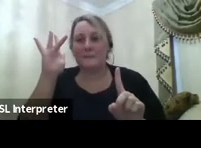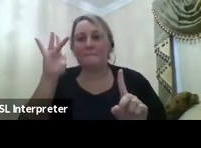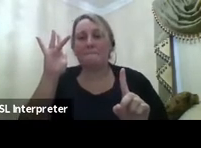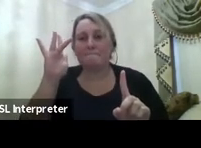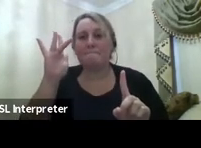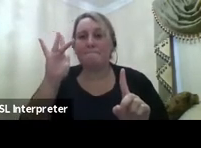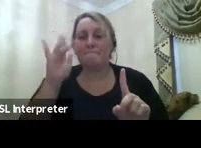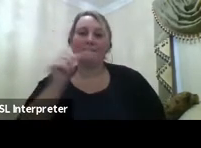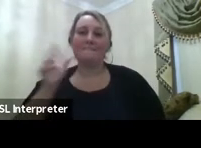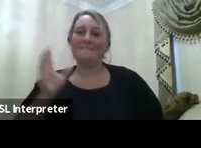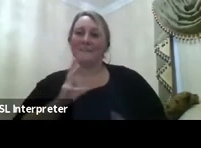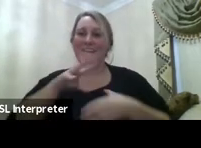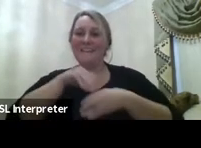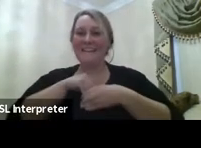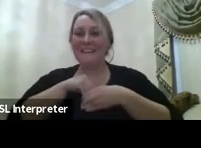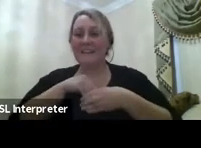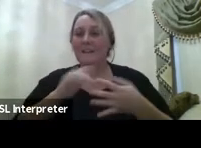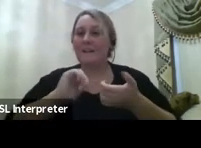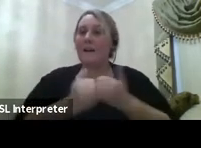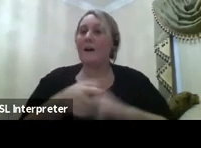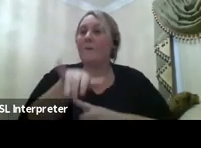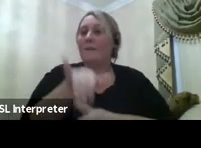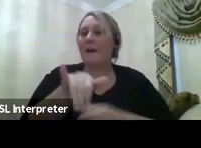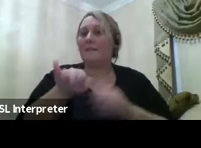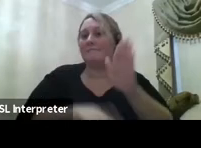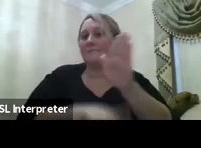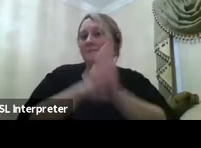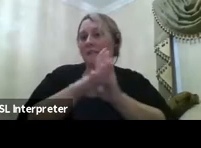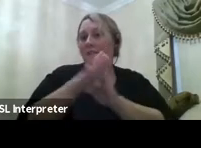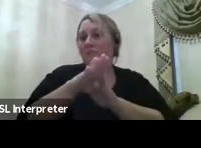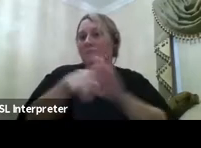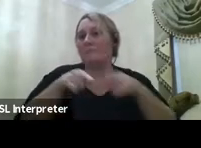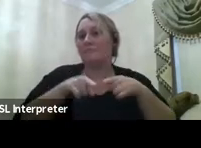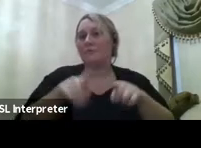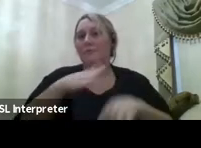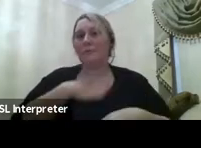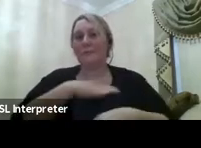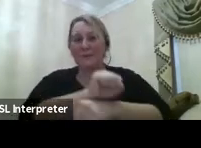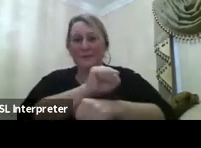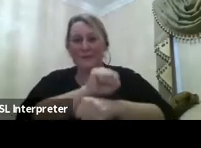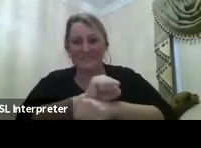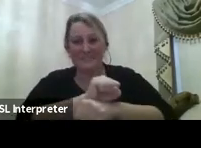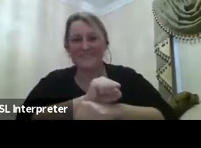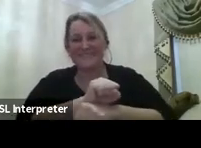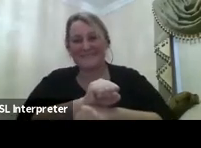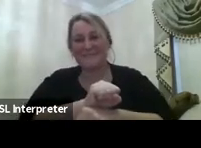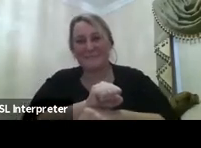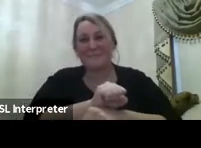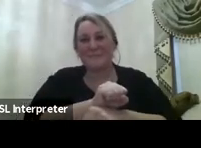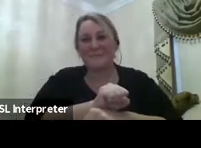um, became developed in my work through these other non